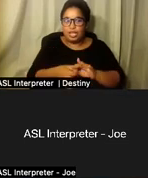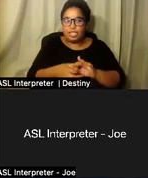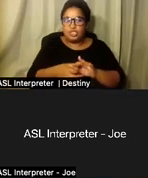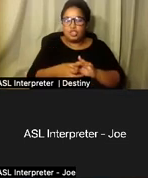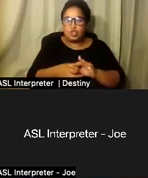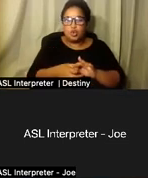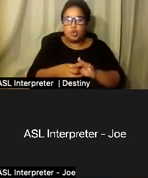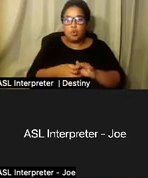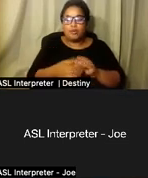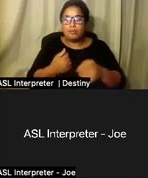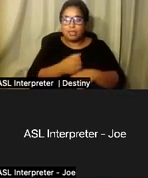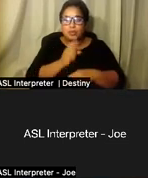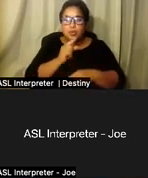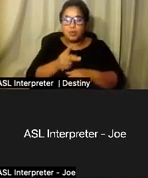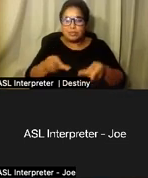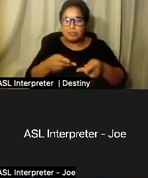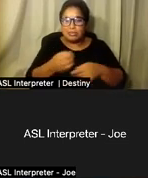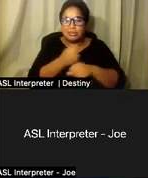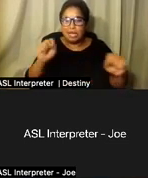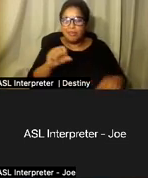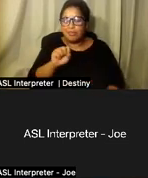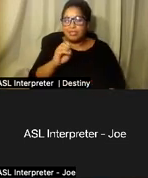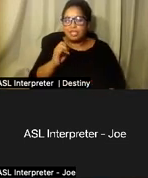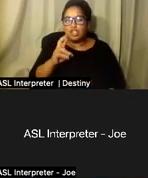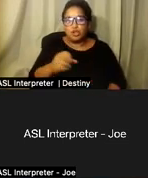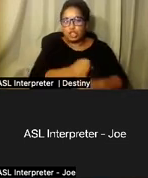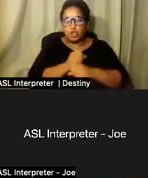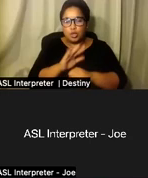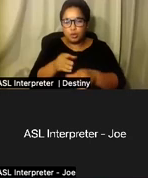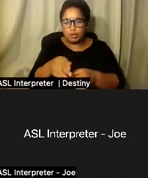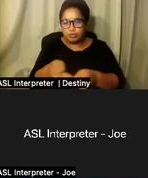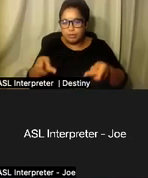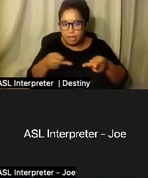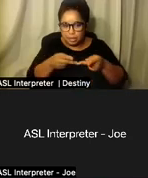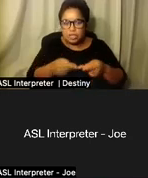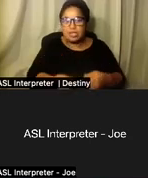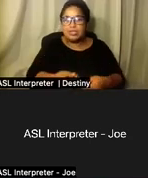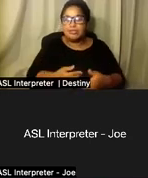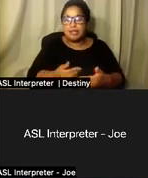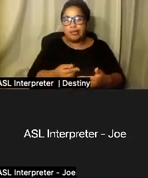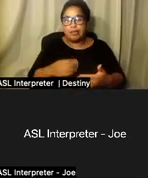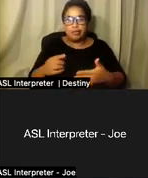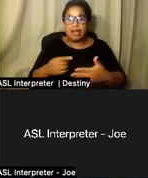training. And this is step one of the 7 steps to earthquake